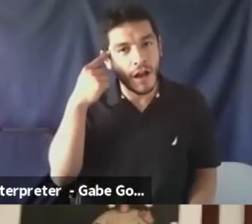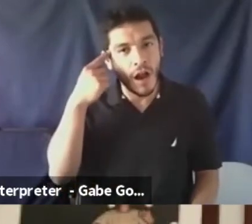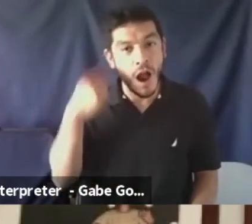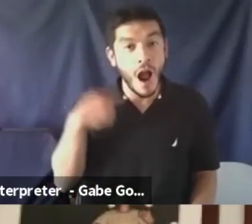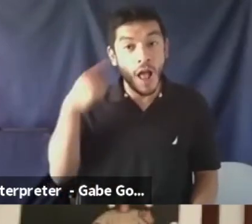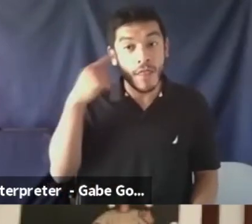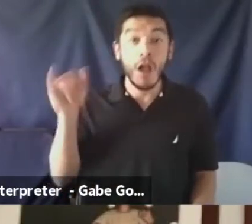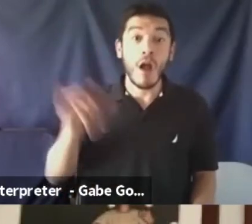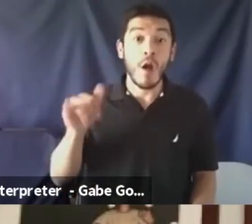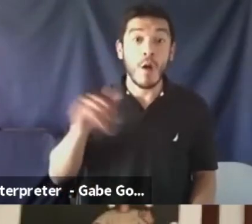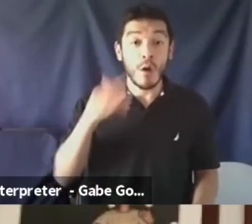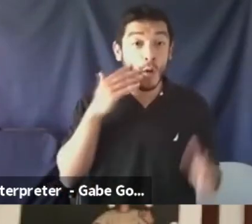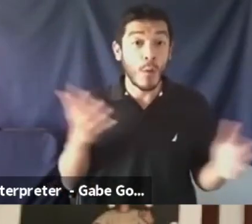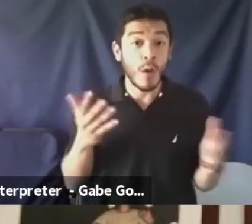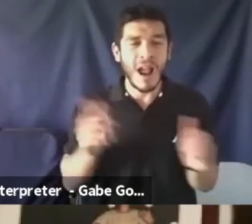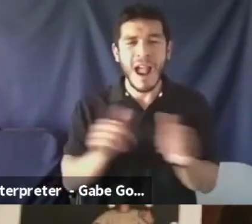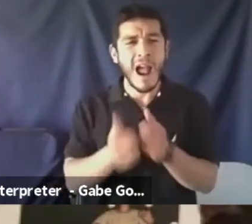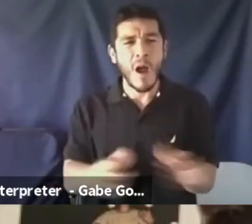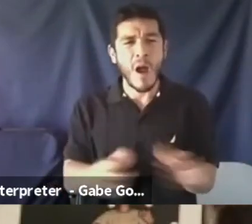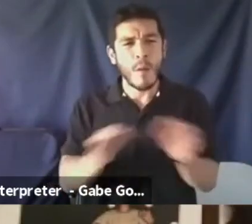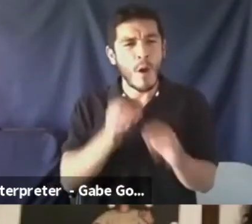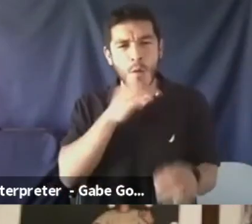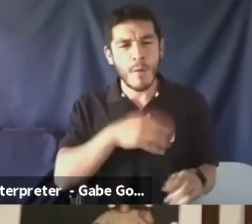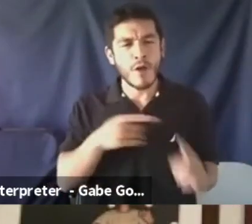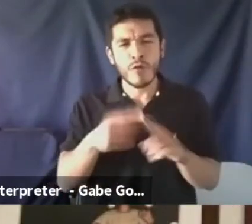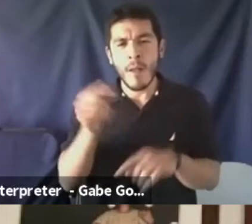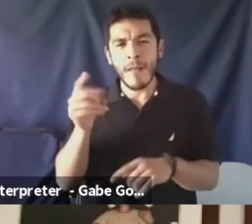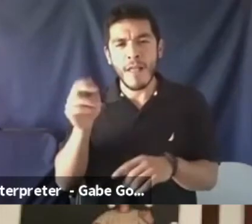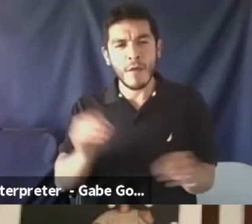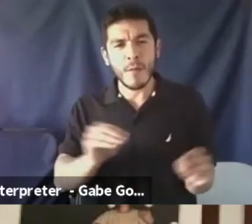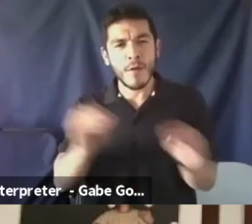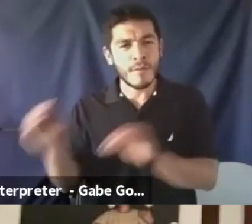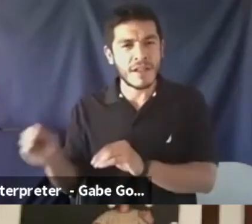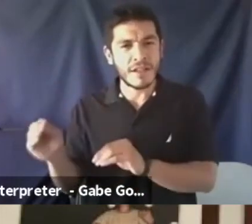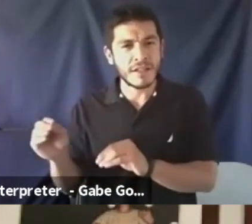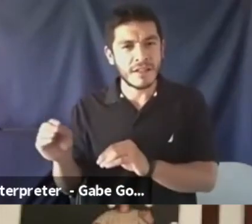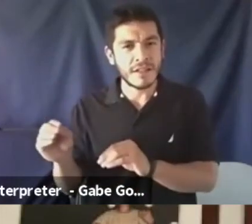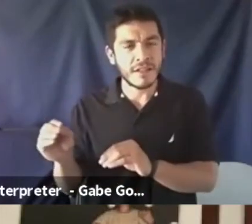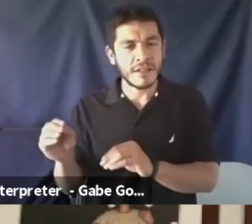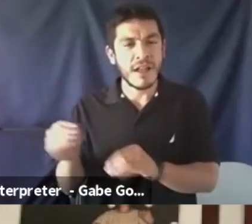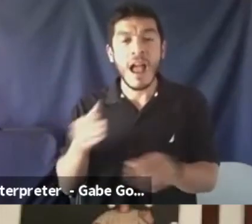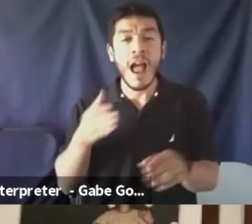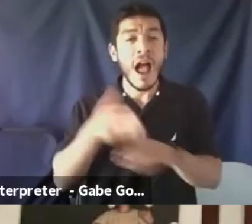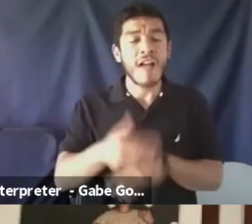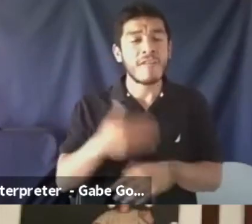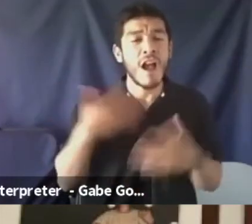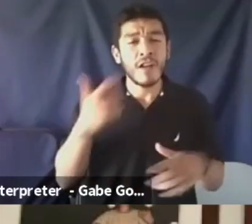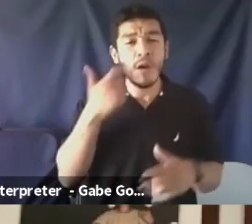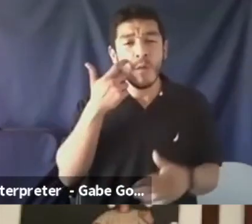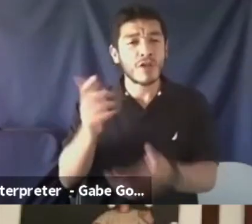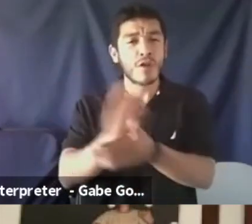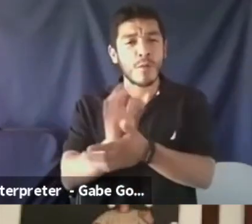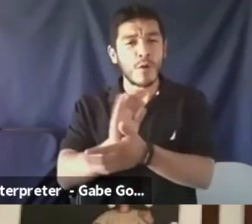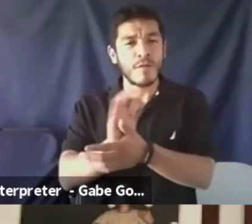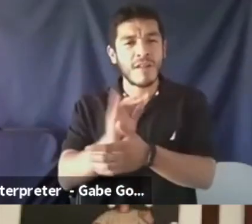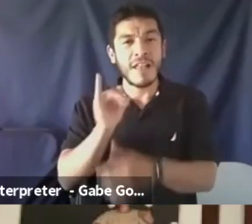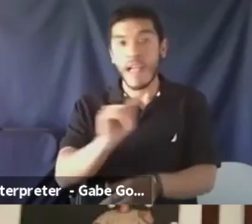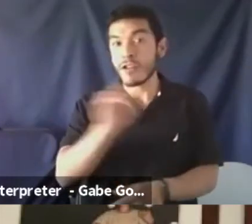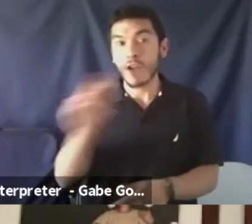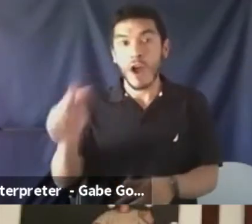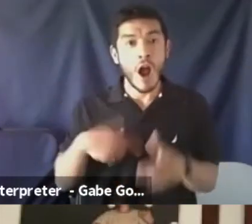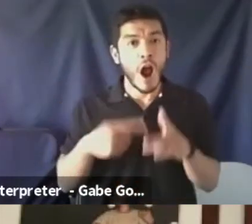oh, you know what? How important were women to the Panther movement? I mean, after I finished watching the movie, like that's all I